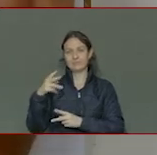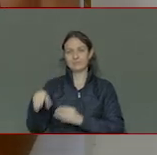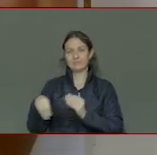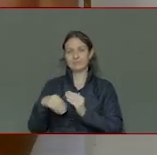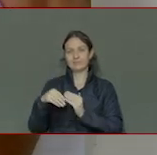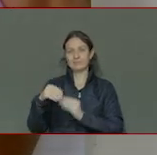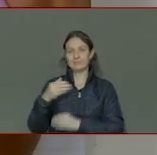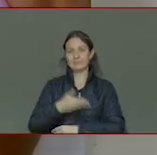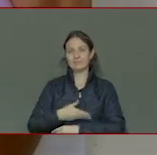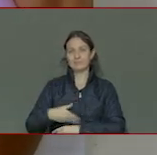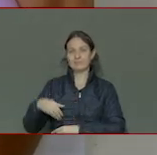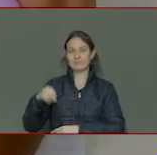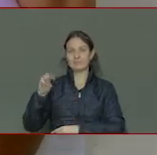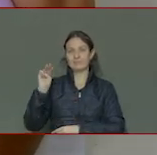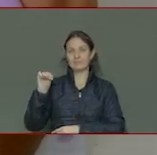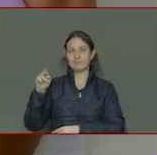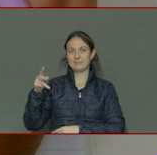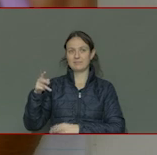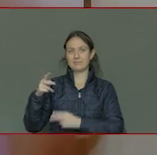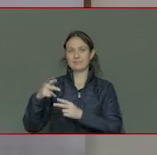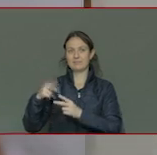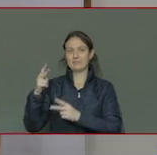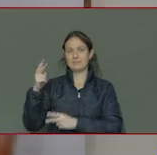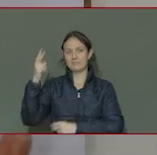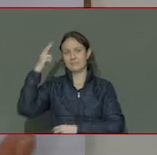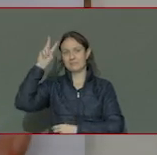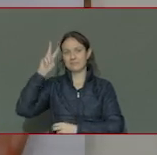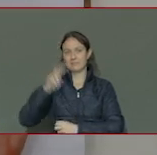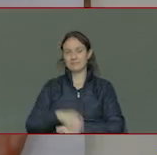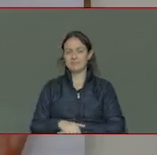plus half M final squared.